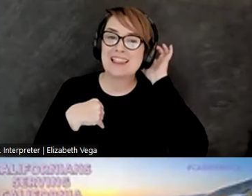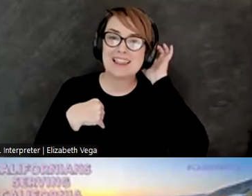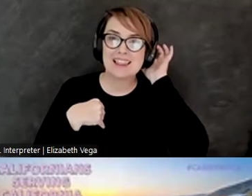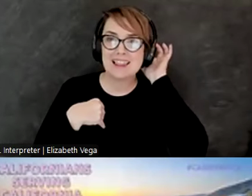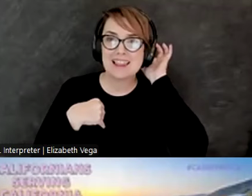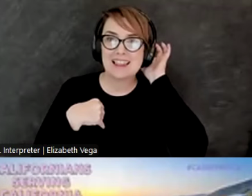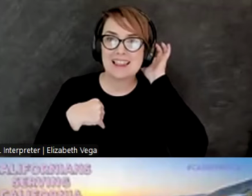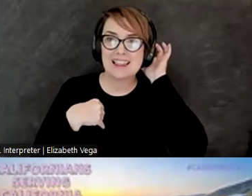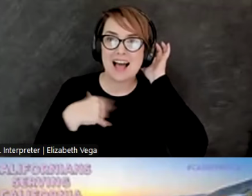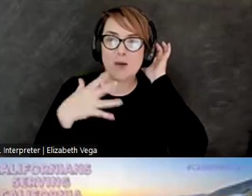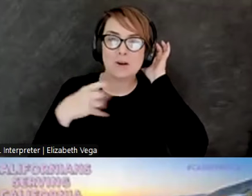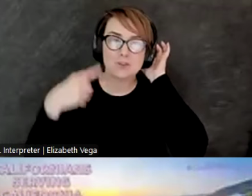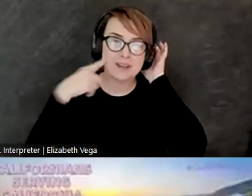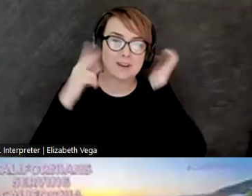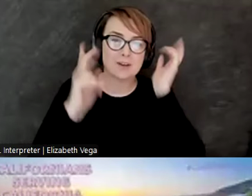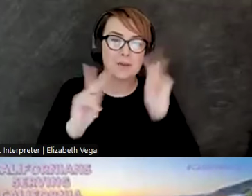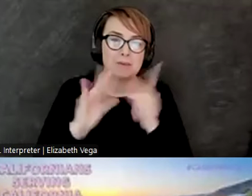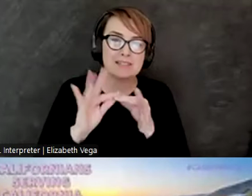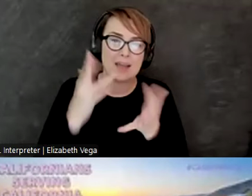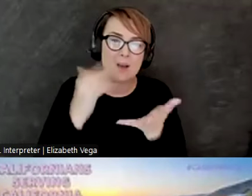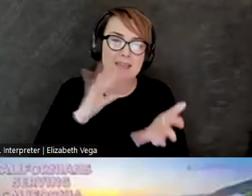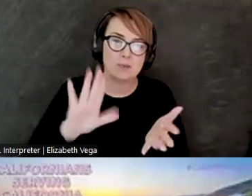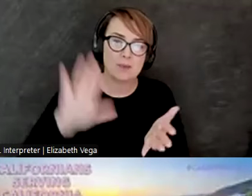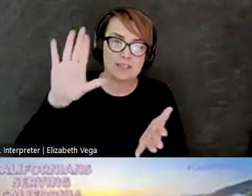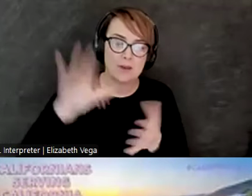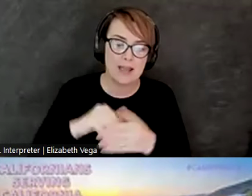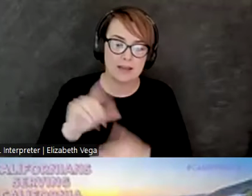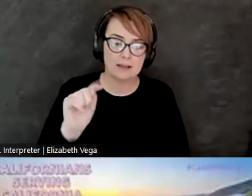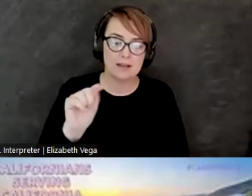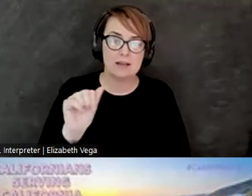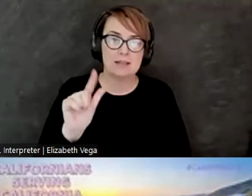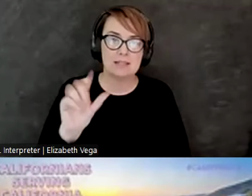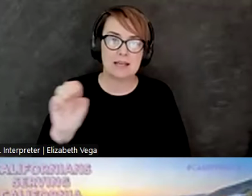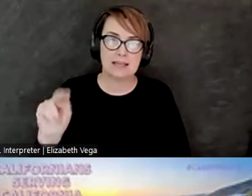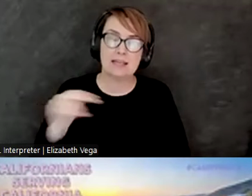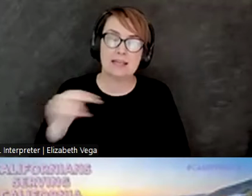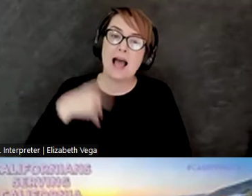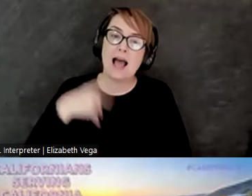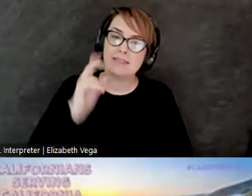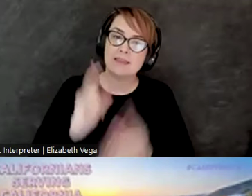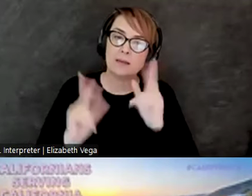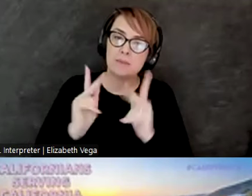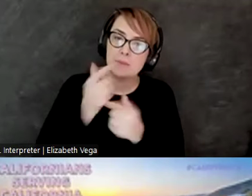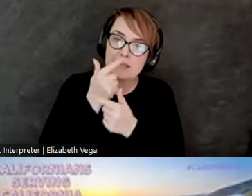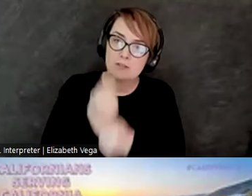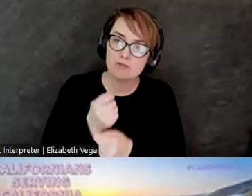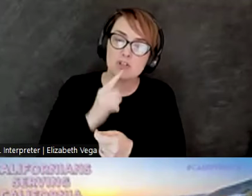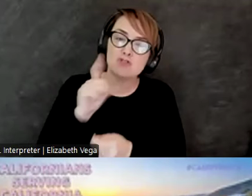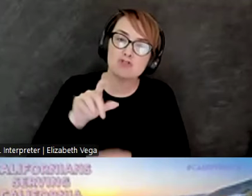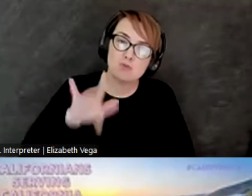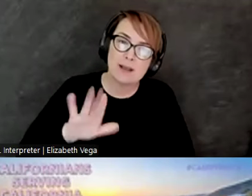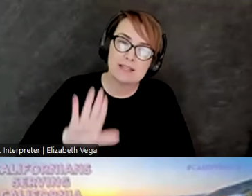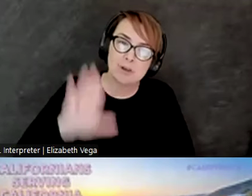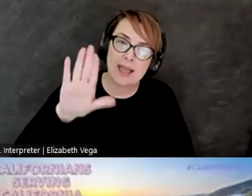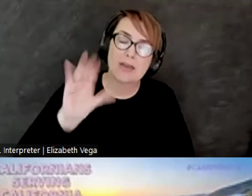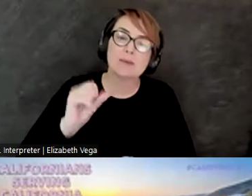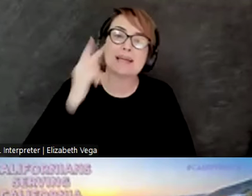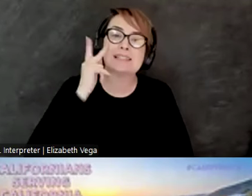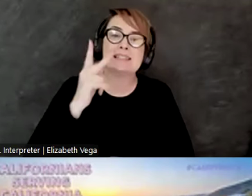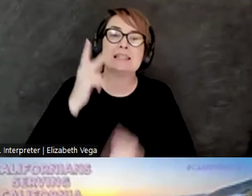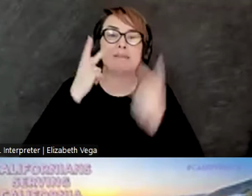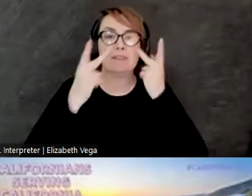hand. So, Talene. I would suggest that those interested should raise their hand so that we can get a visual count of the number of people interested instead of